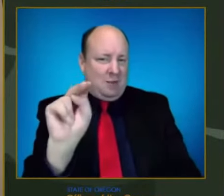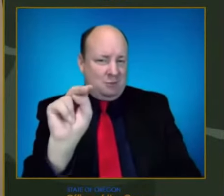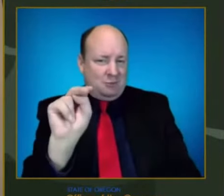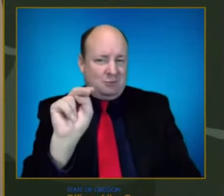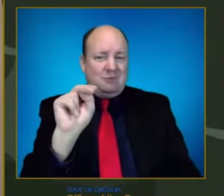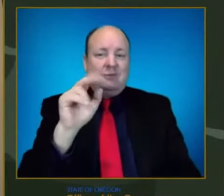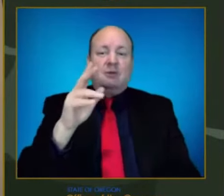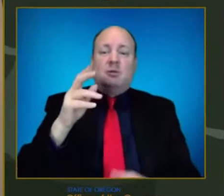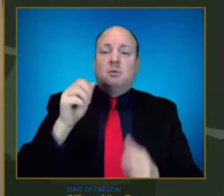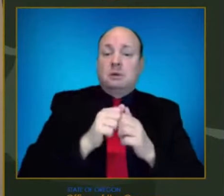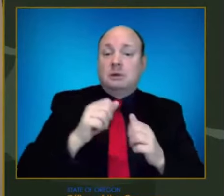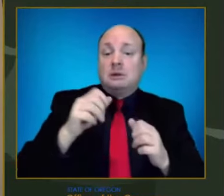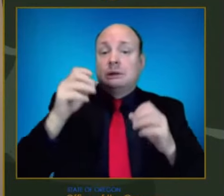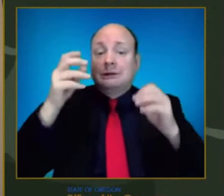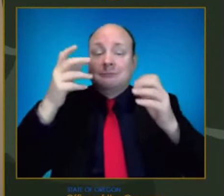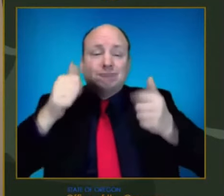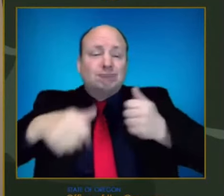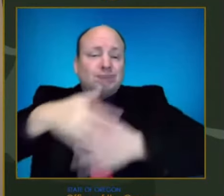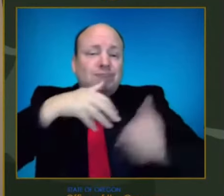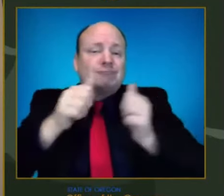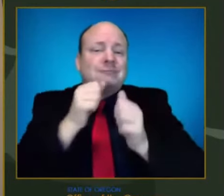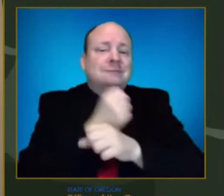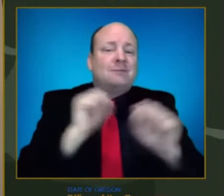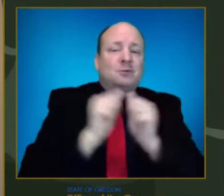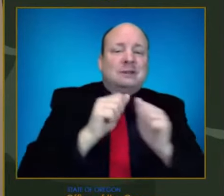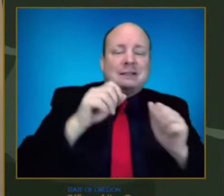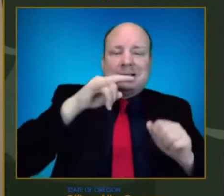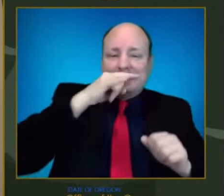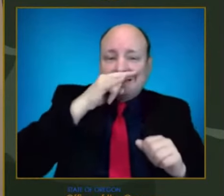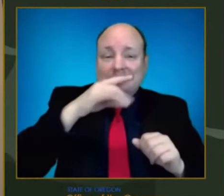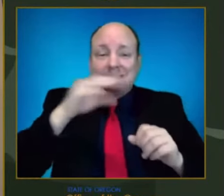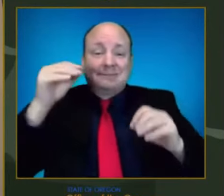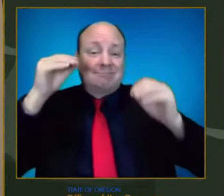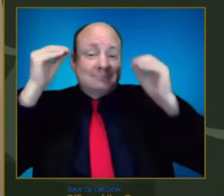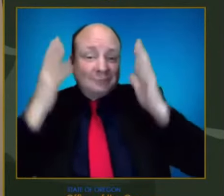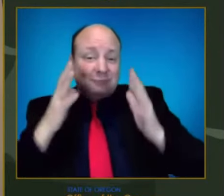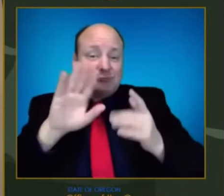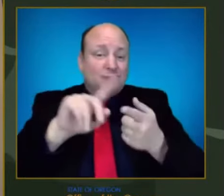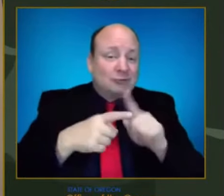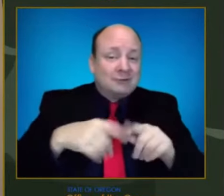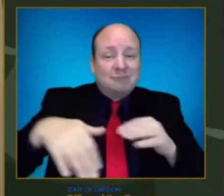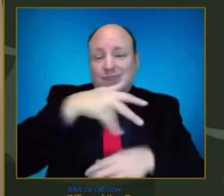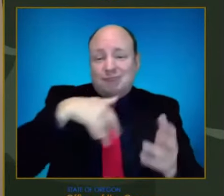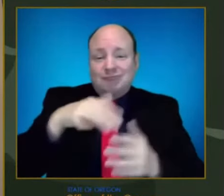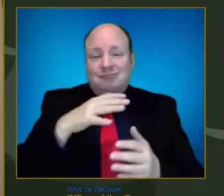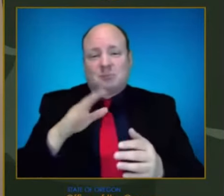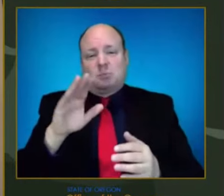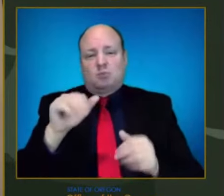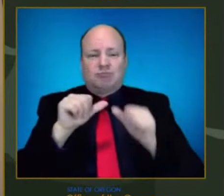a priority for all of us. But we want to do so in the safest way possible, and the tools we have right now are allowing that to happen.